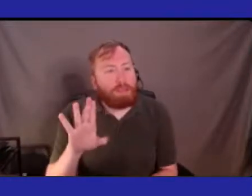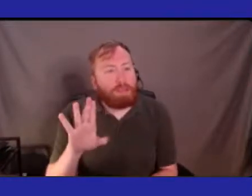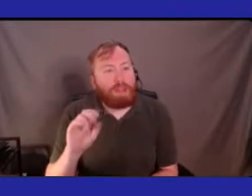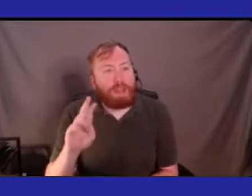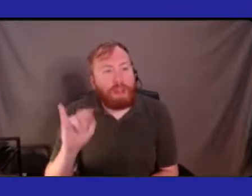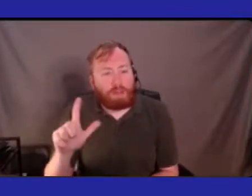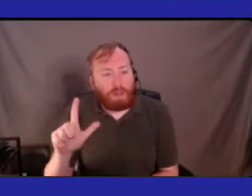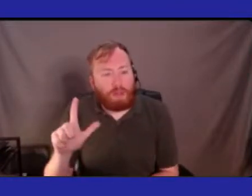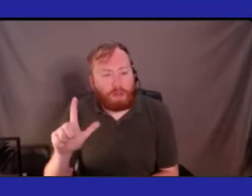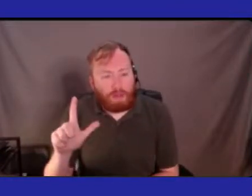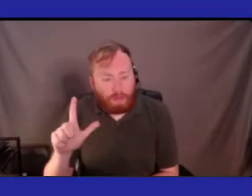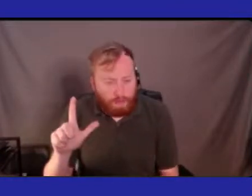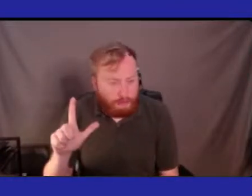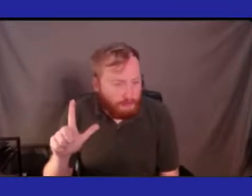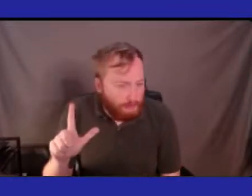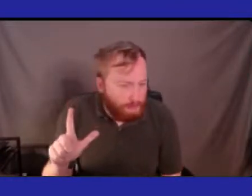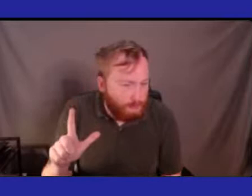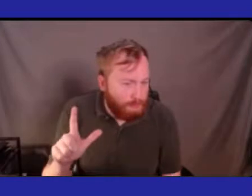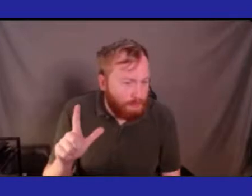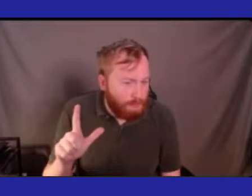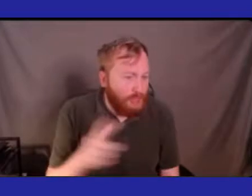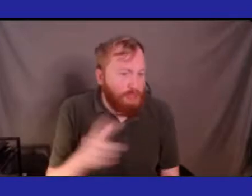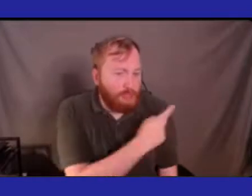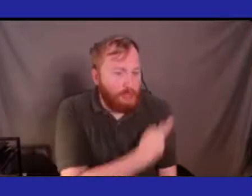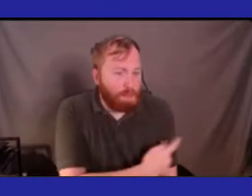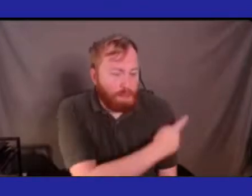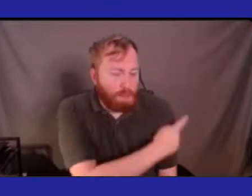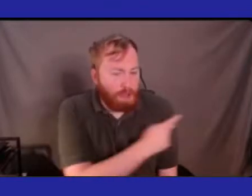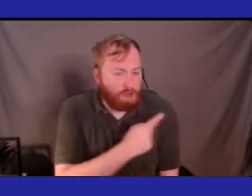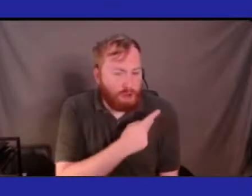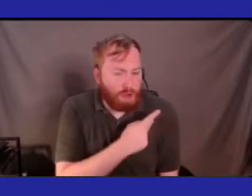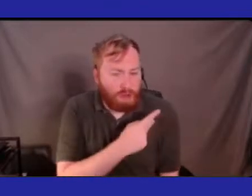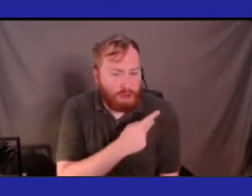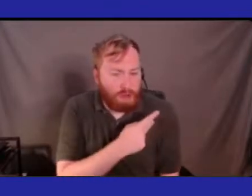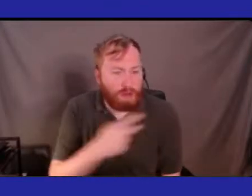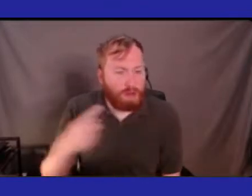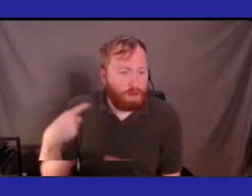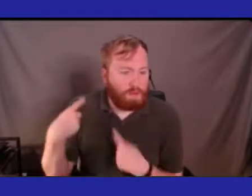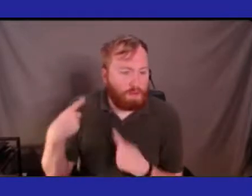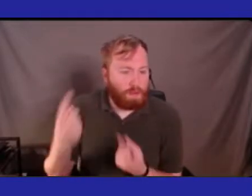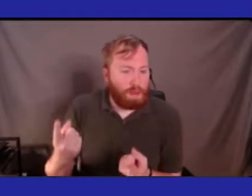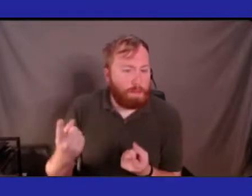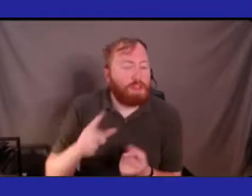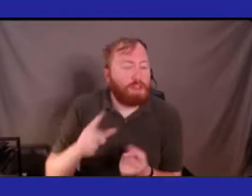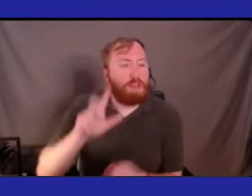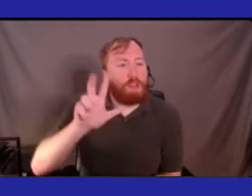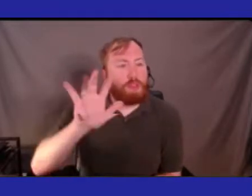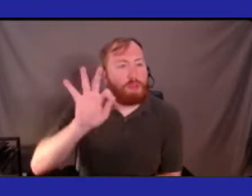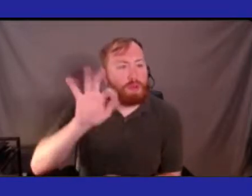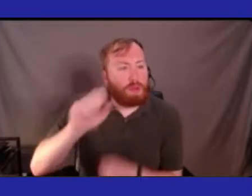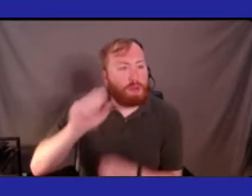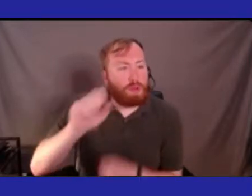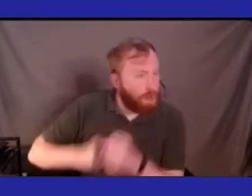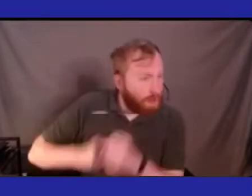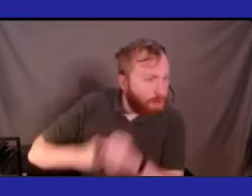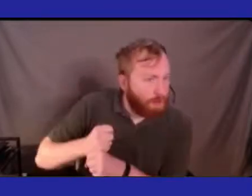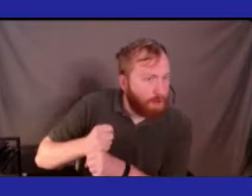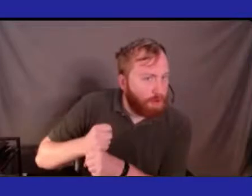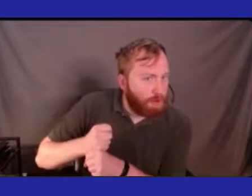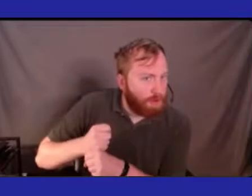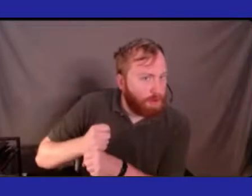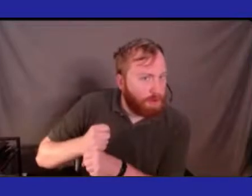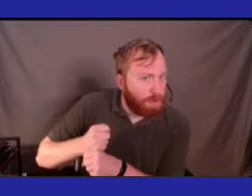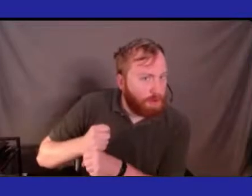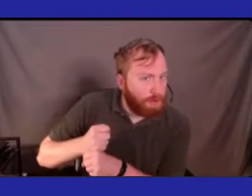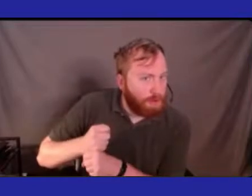to the Advisory Council. As a patient in Coney Island Hospital for 39 years, I